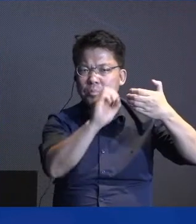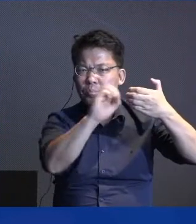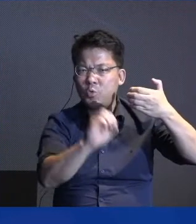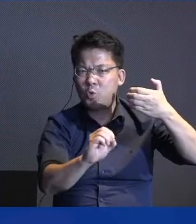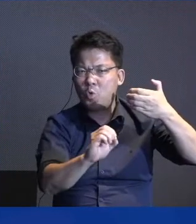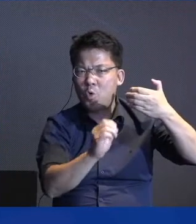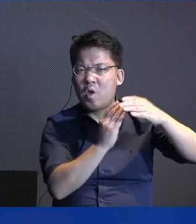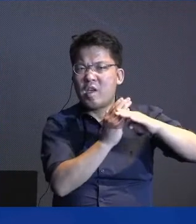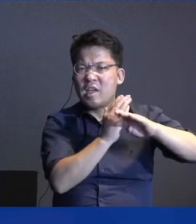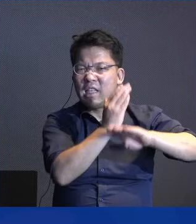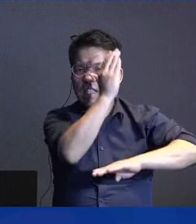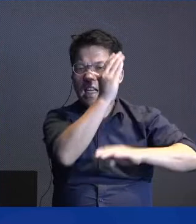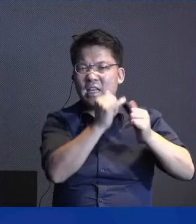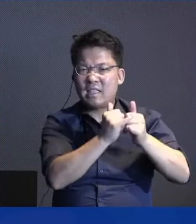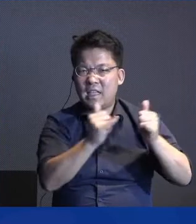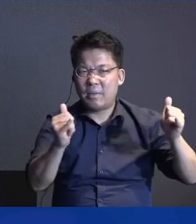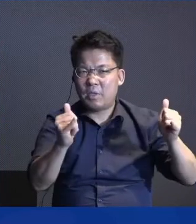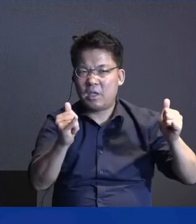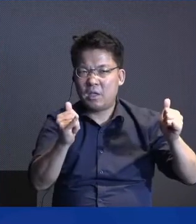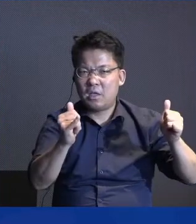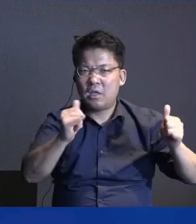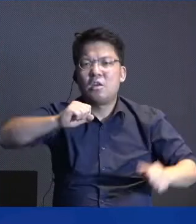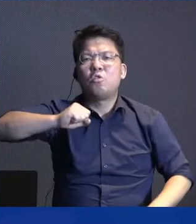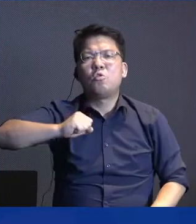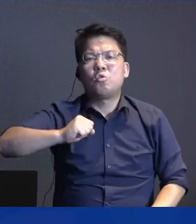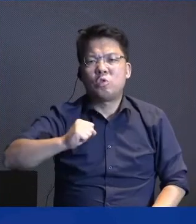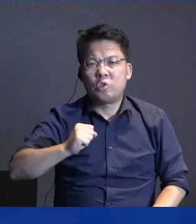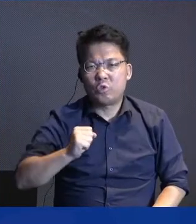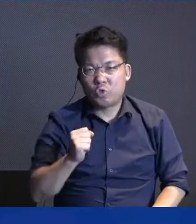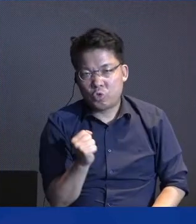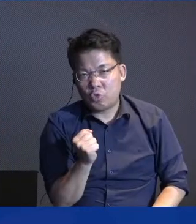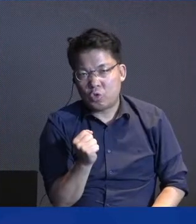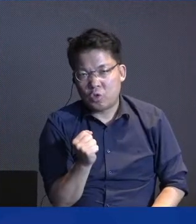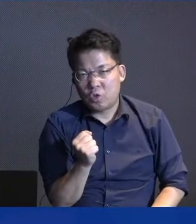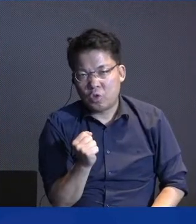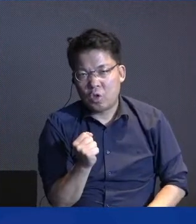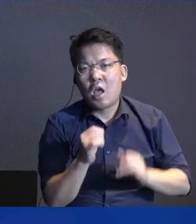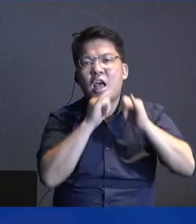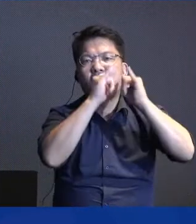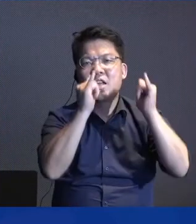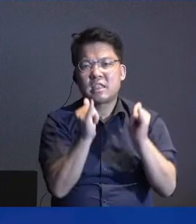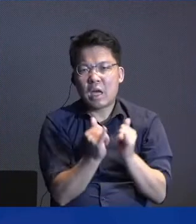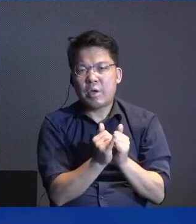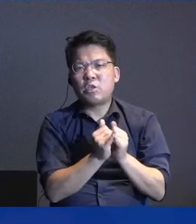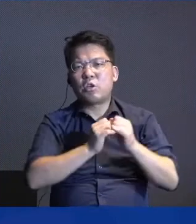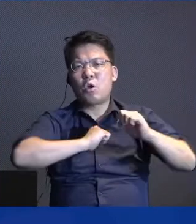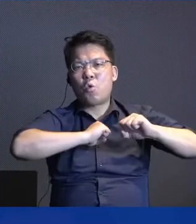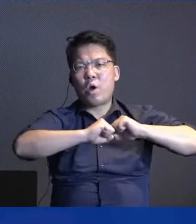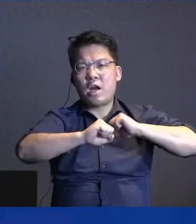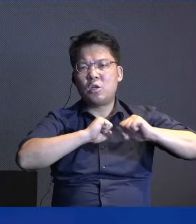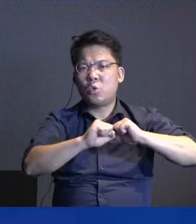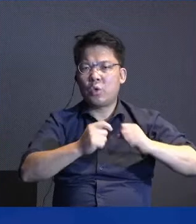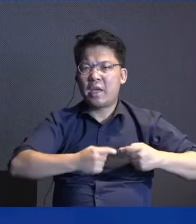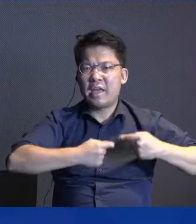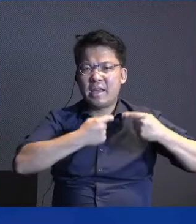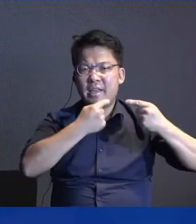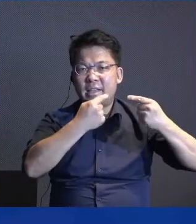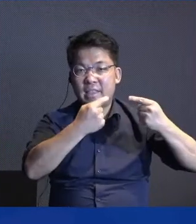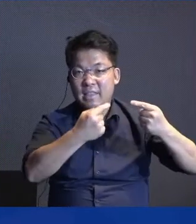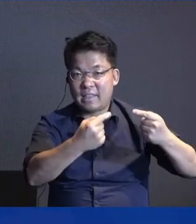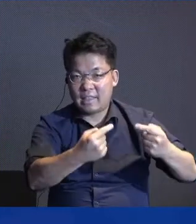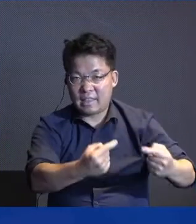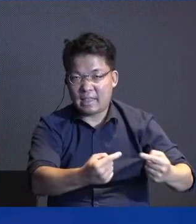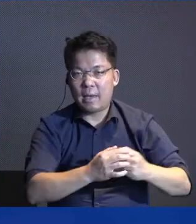coping strategy, like engaging more activity, seeking available social support, and maintaining optimistic outlook.